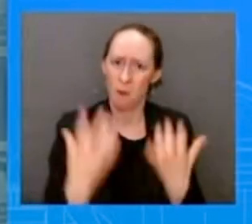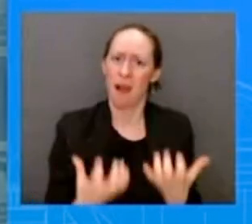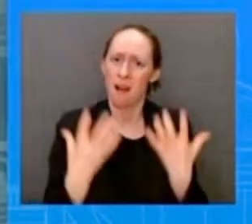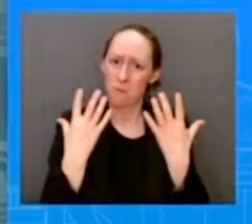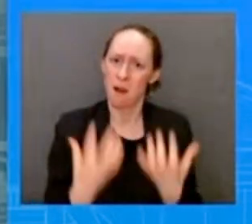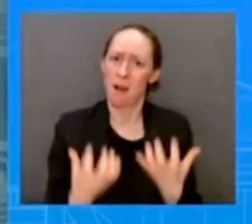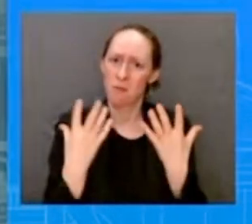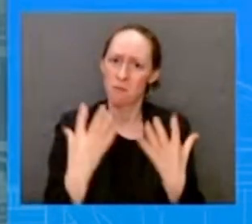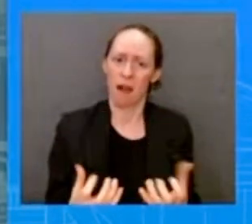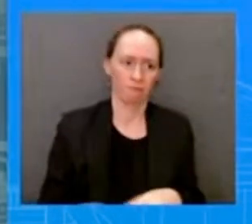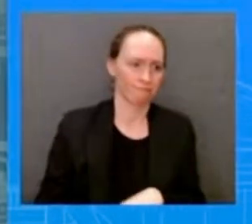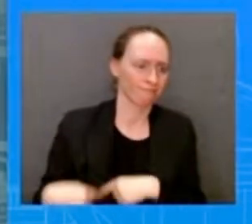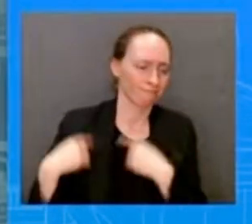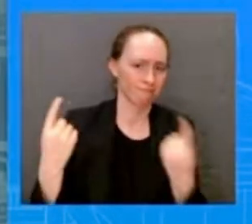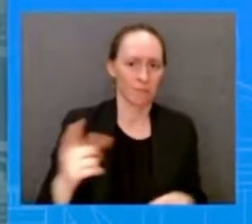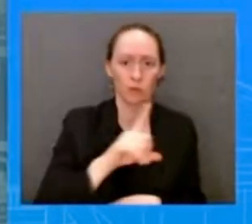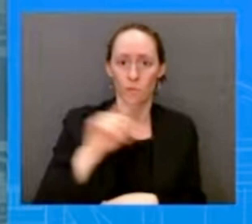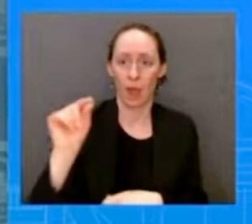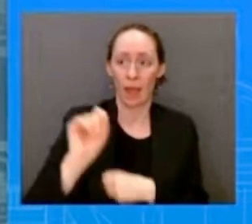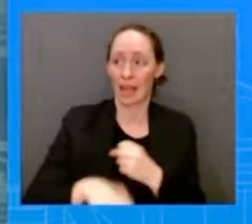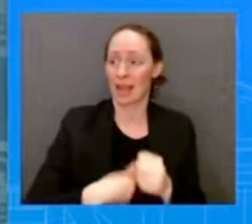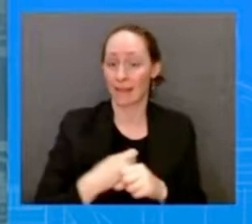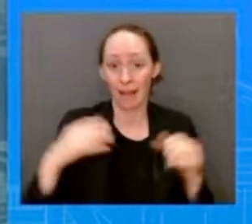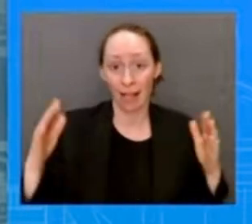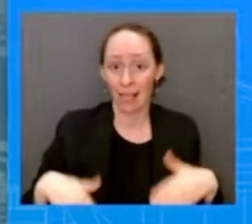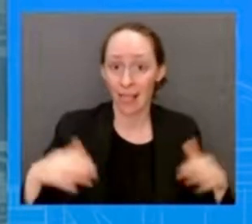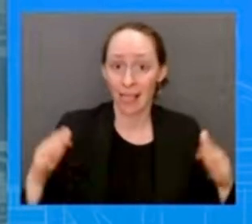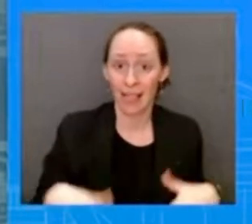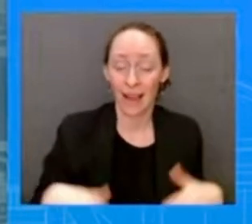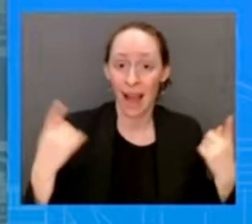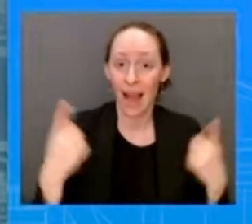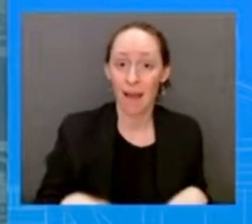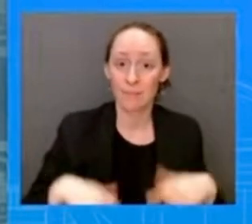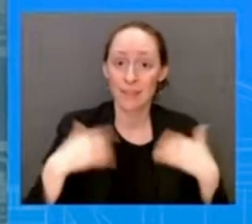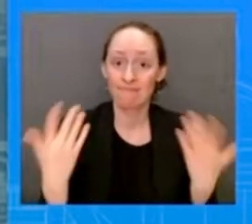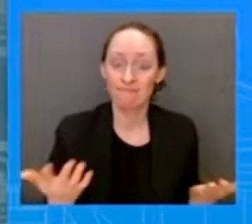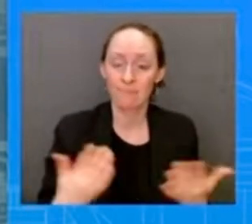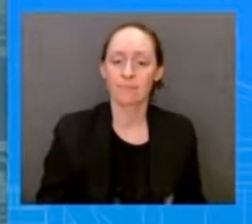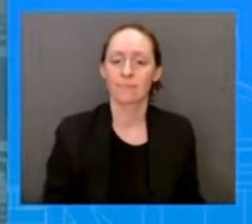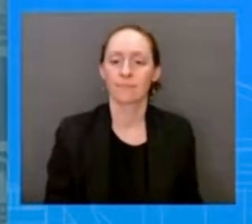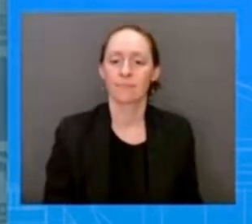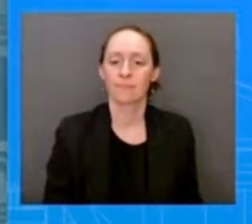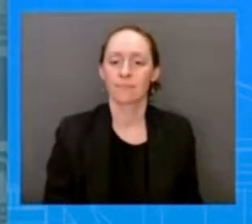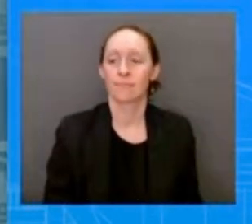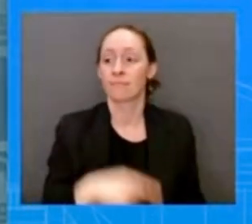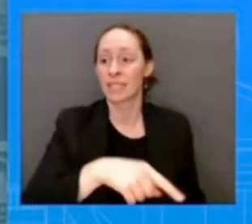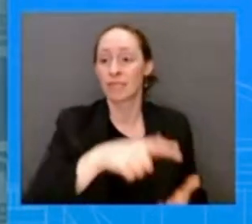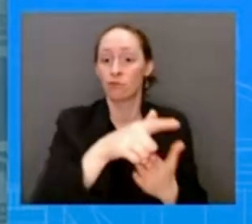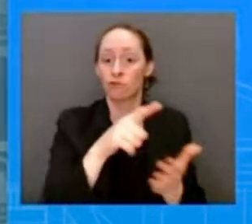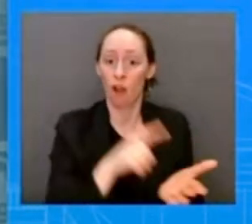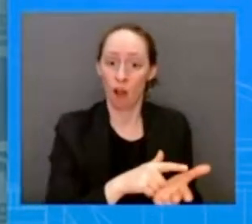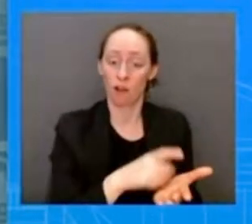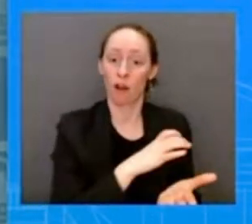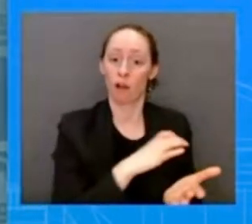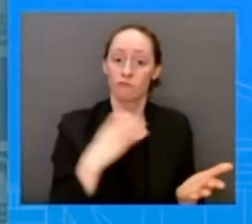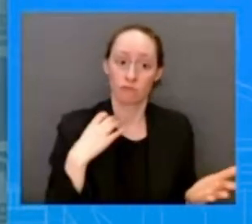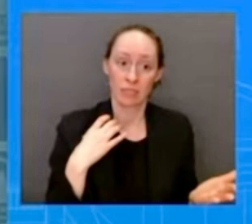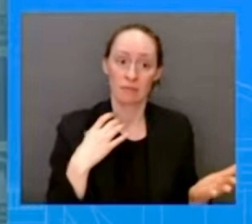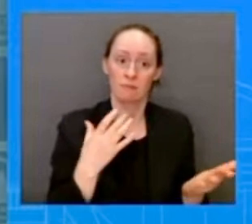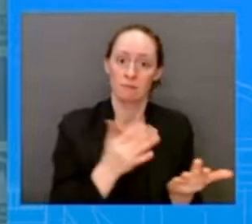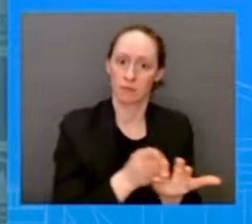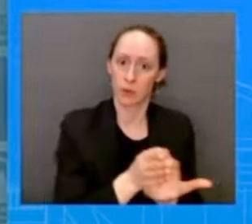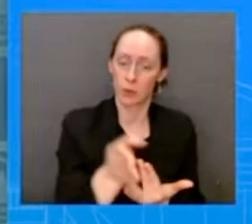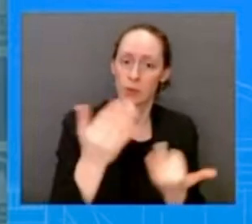is a piece of legislation that's being presented to him, and he's going to take action on behalf of the American